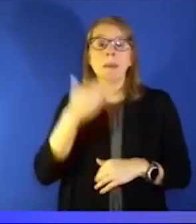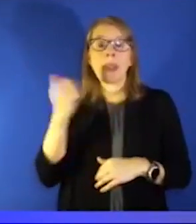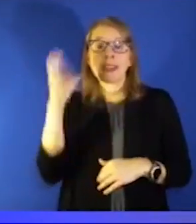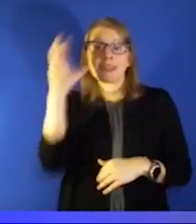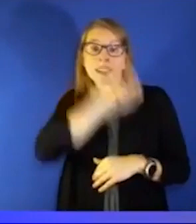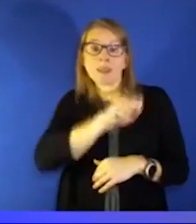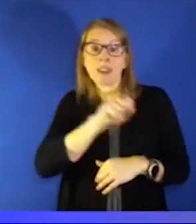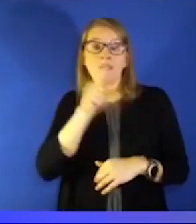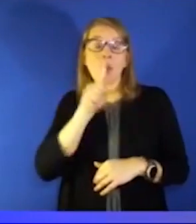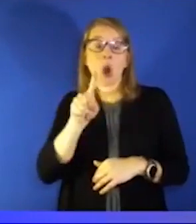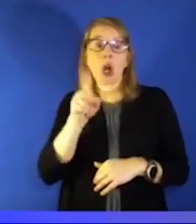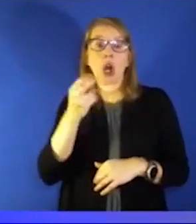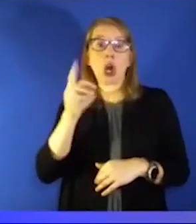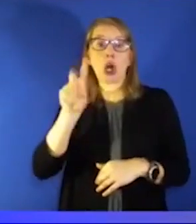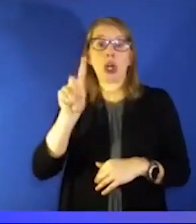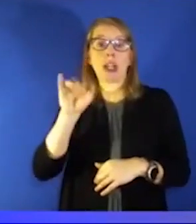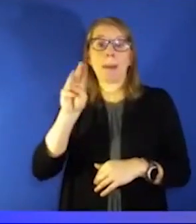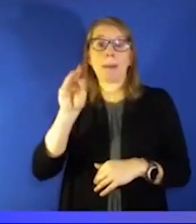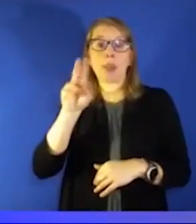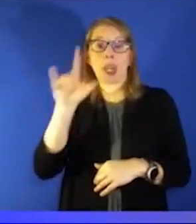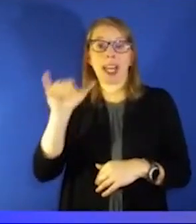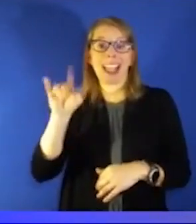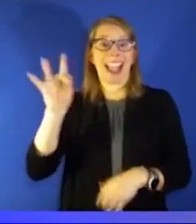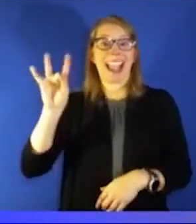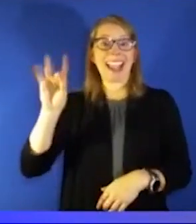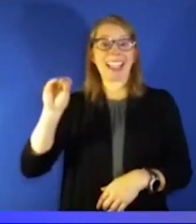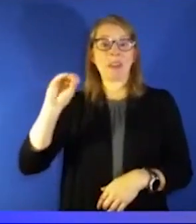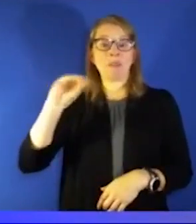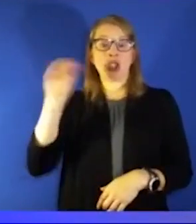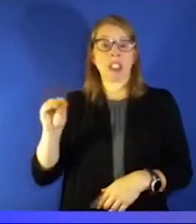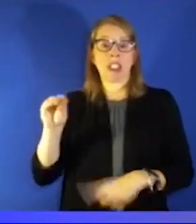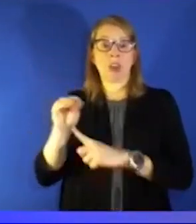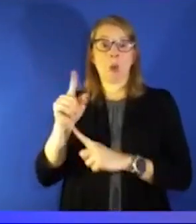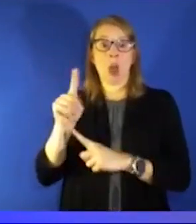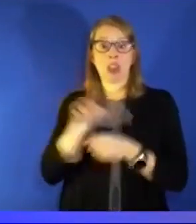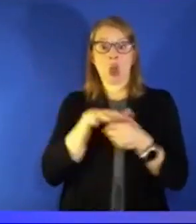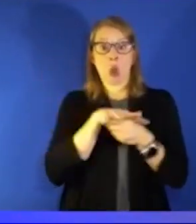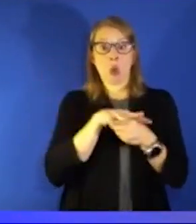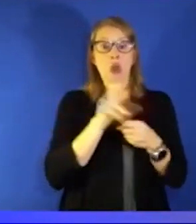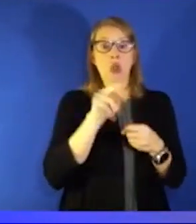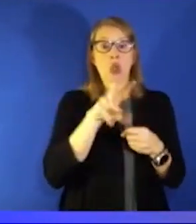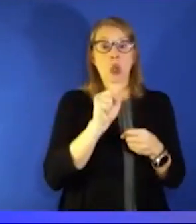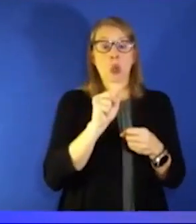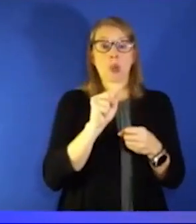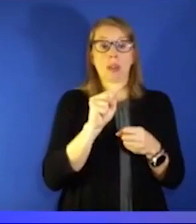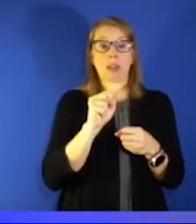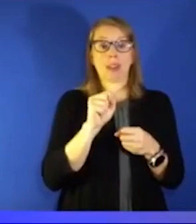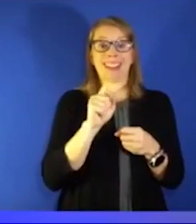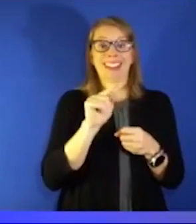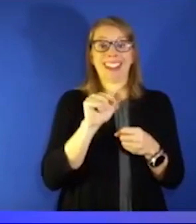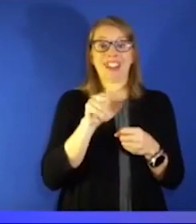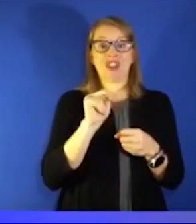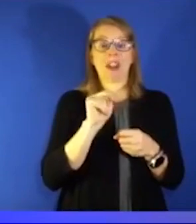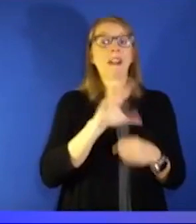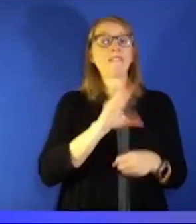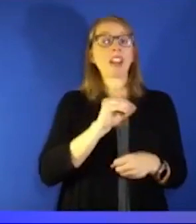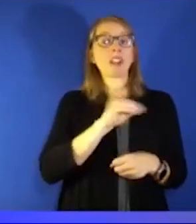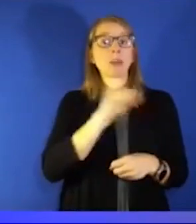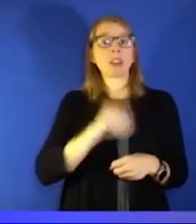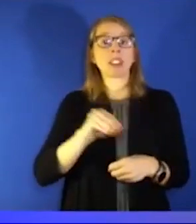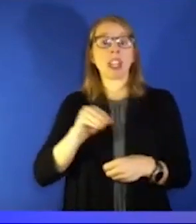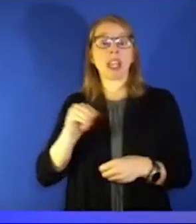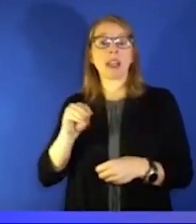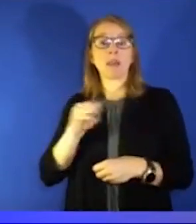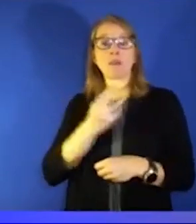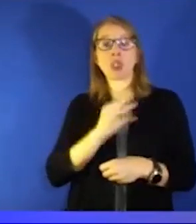85% coverage rate. And when I was getting ready this morning, one of the local news stations says we're about 50% both in Missouri and Kansas. So we have a long